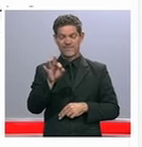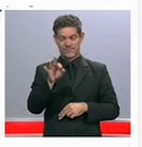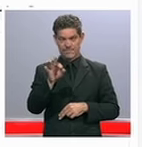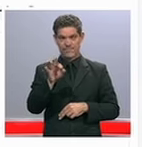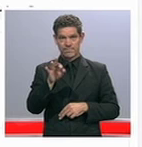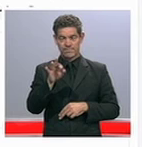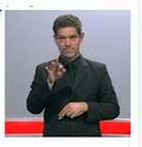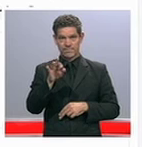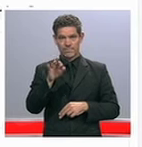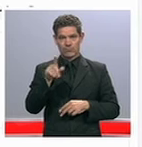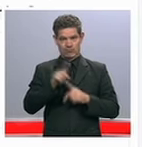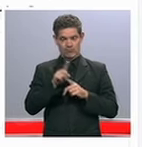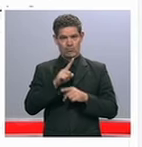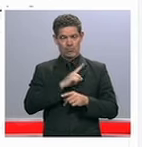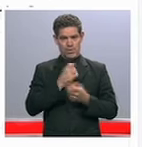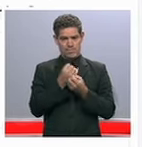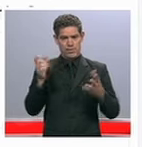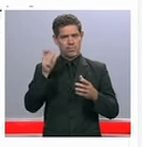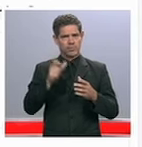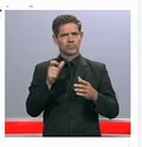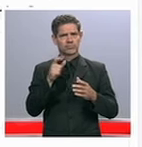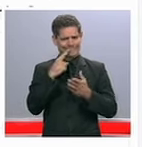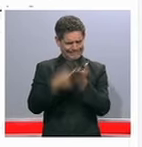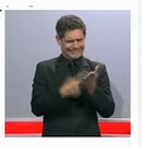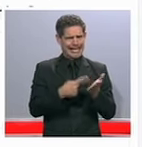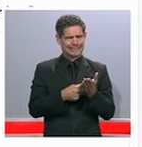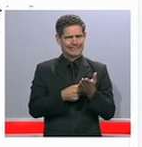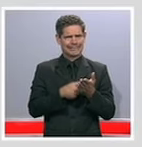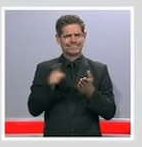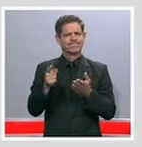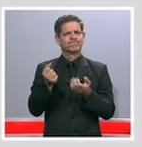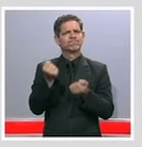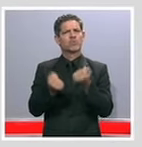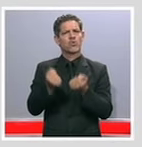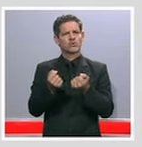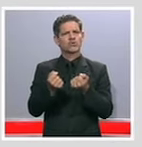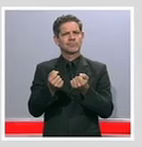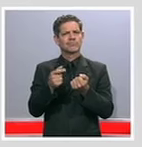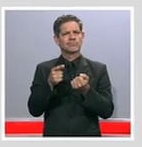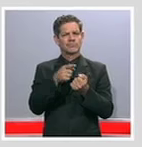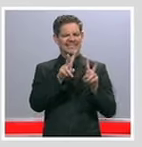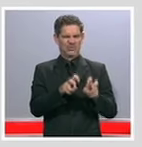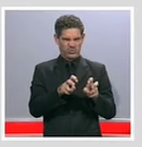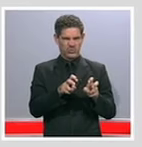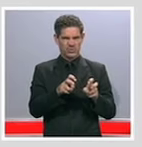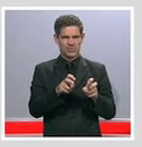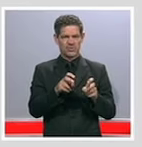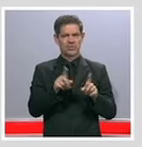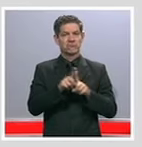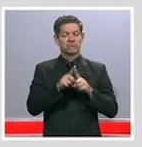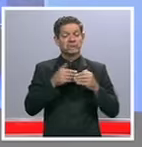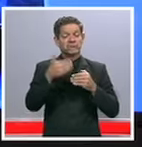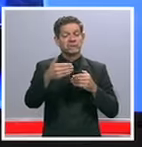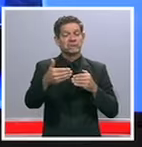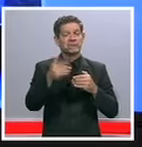the main reason that so many people were talking about this particular court case over the past few days and how it's all going to